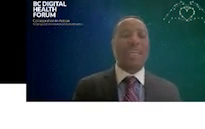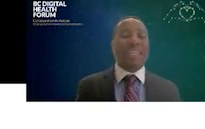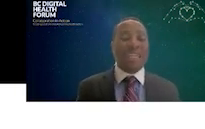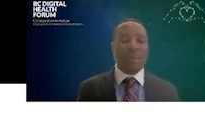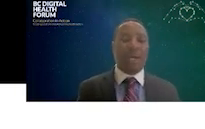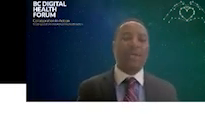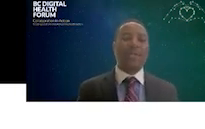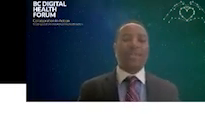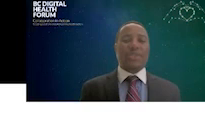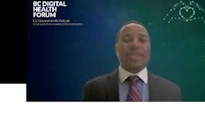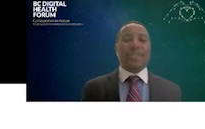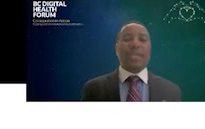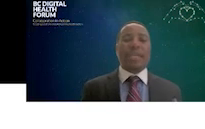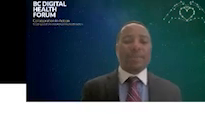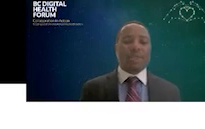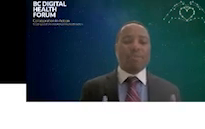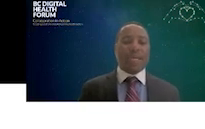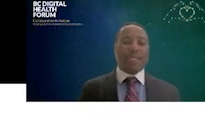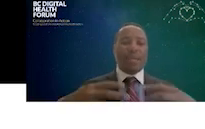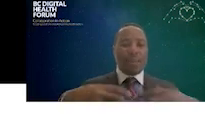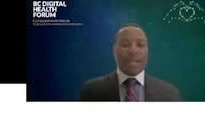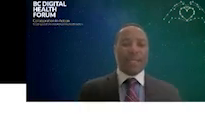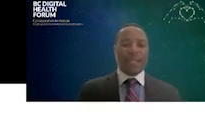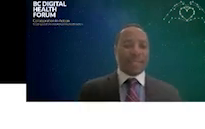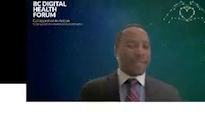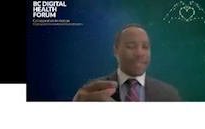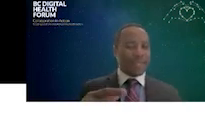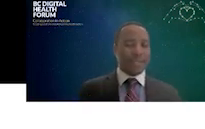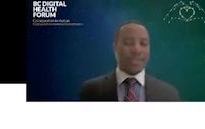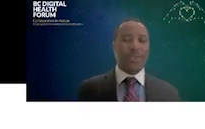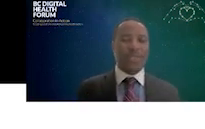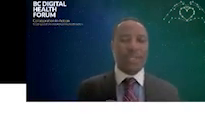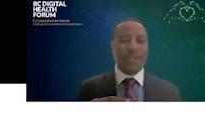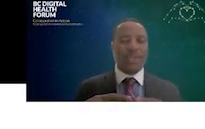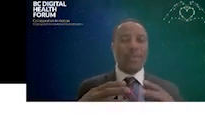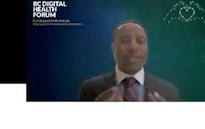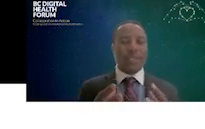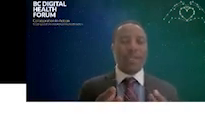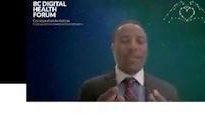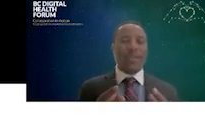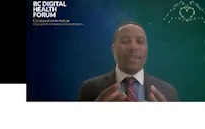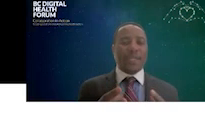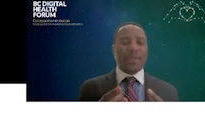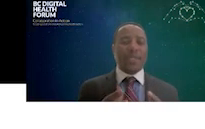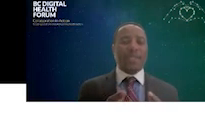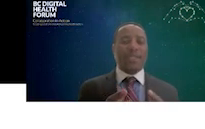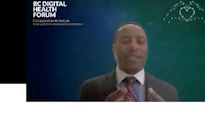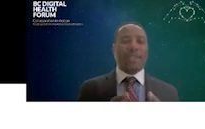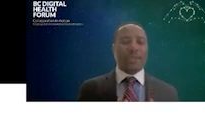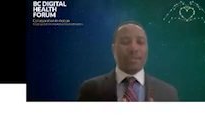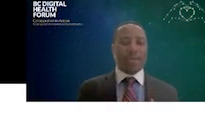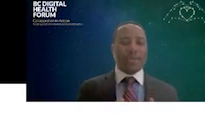system, their EMR, so that they're able to manage their panel, as I indicated earlier, within their